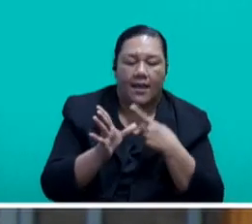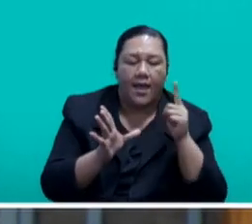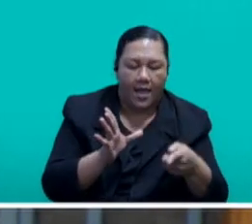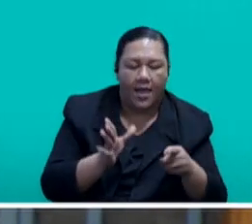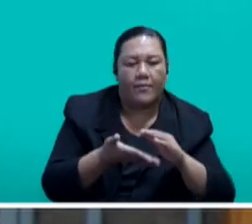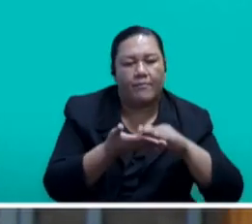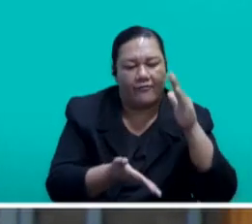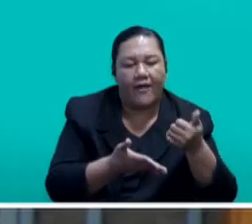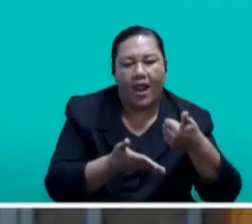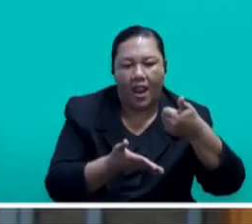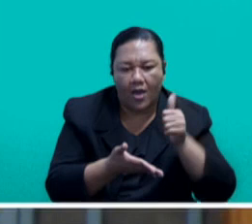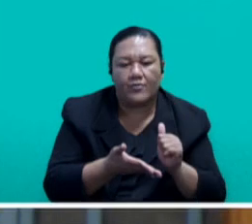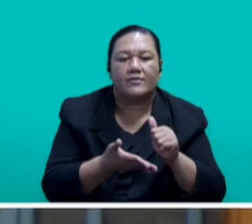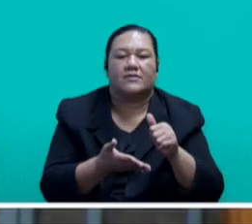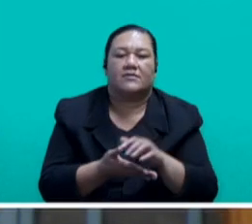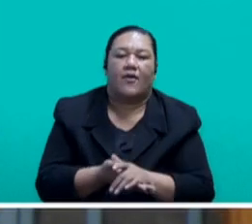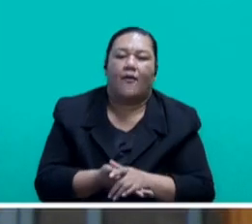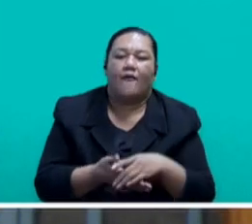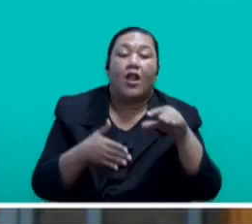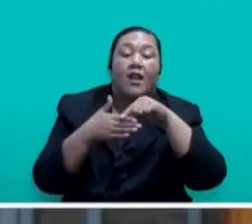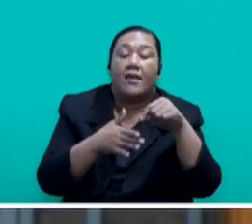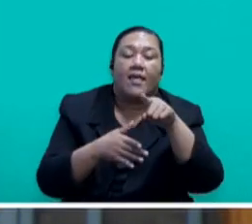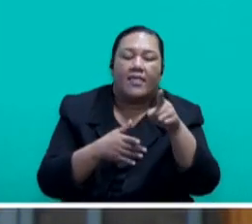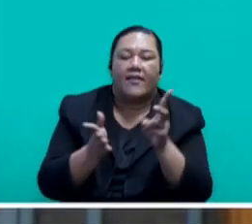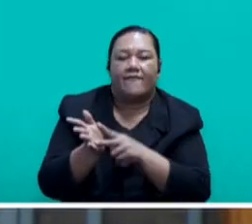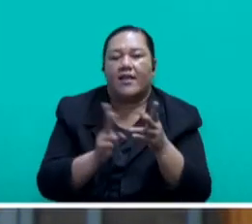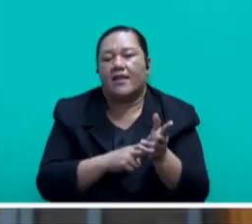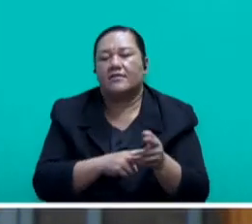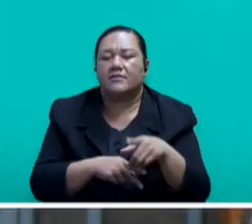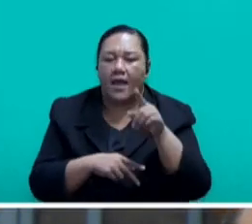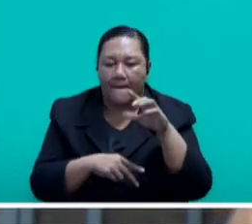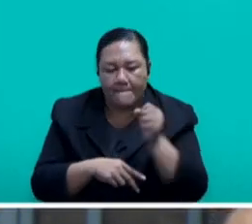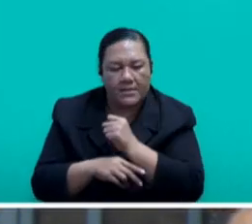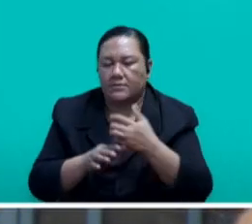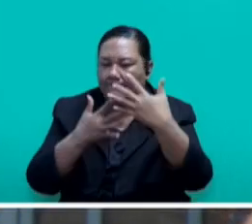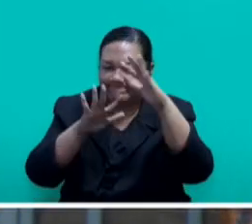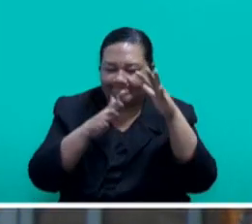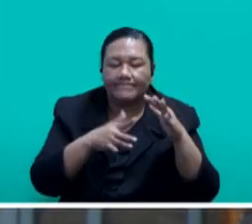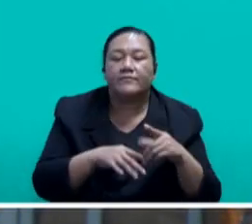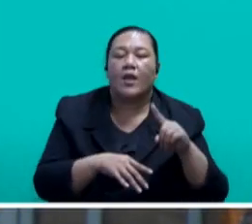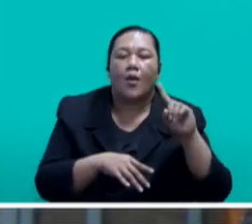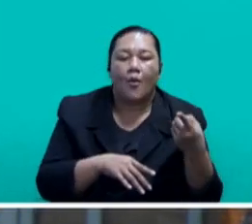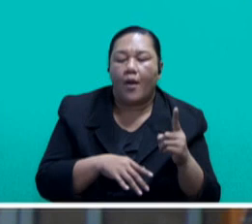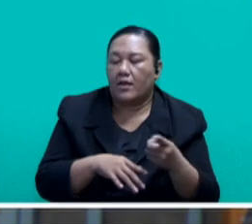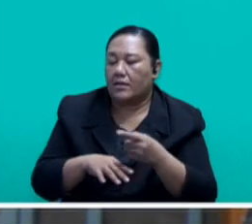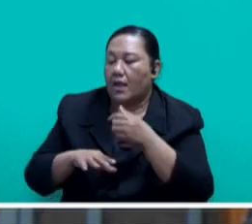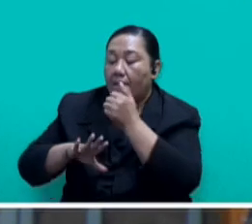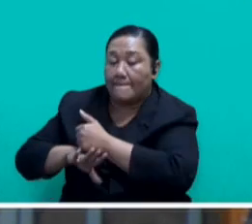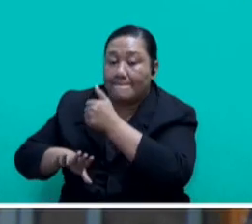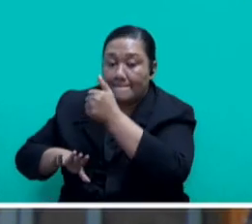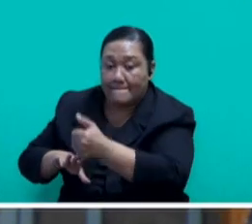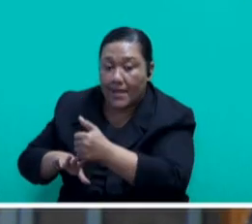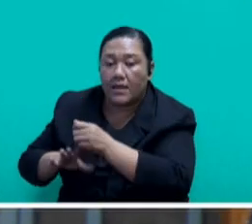already alluded to by the Honourable Minister for Itauke Affairs, I must commend the concerted effort from our government that charts